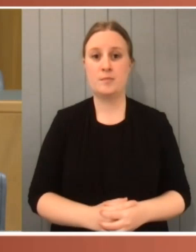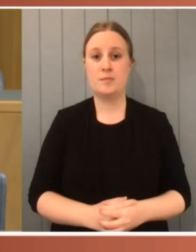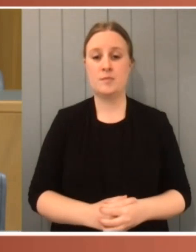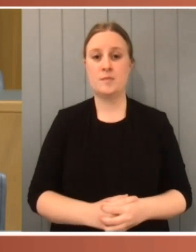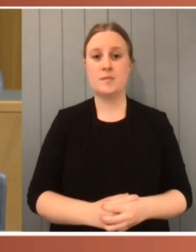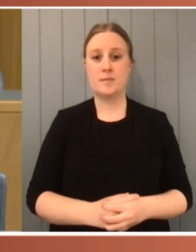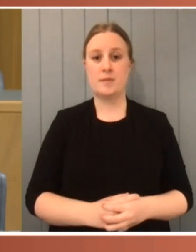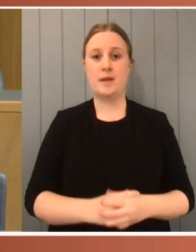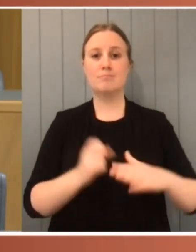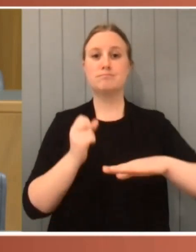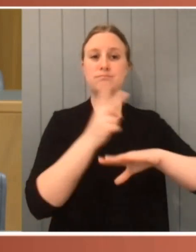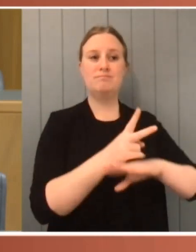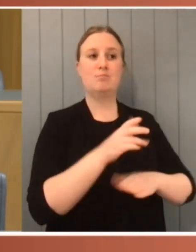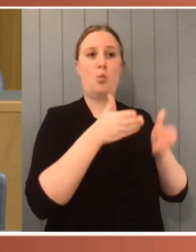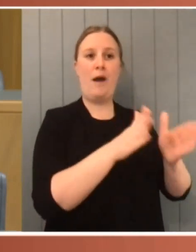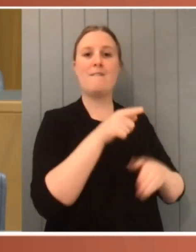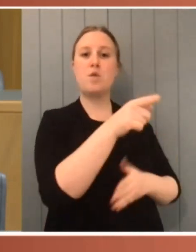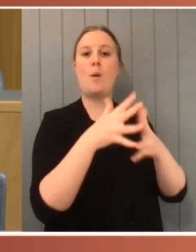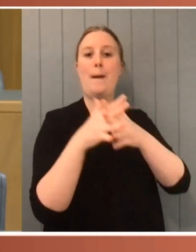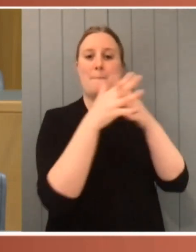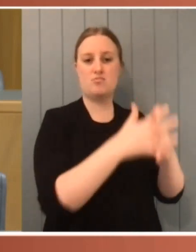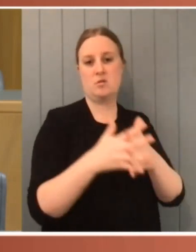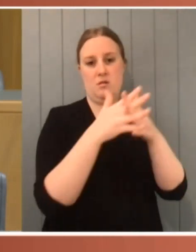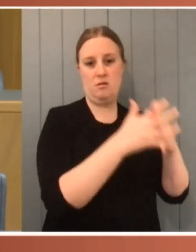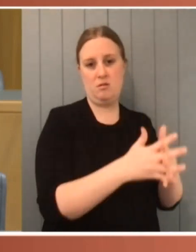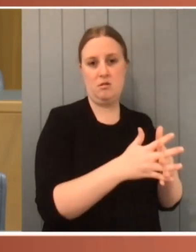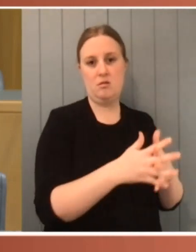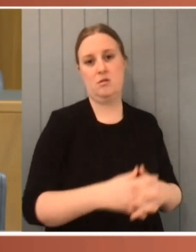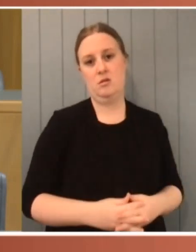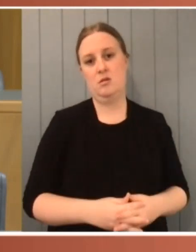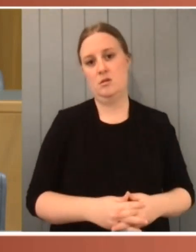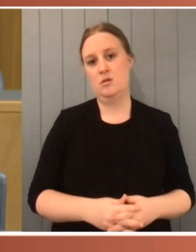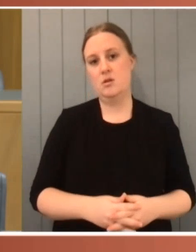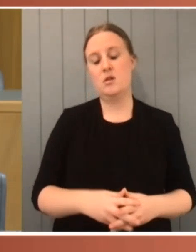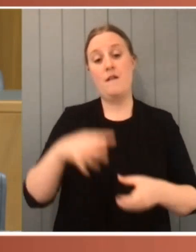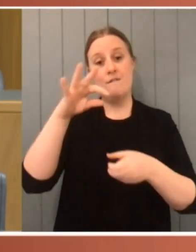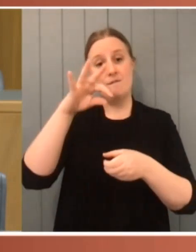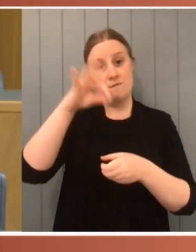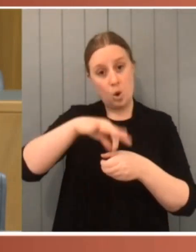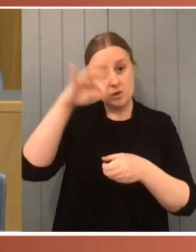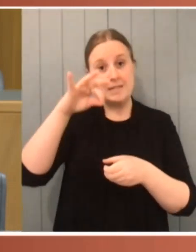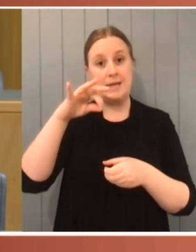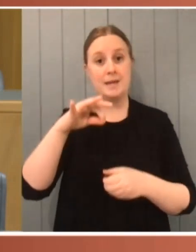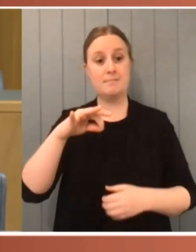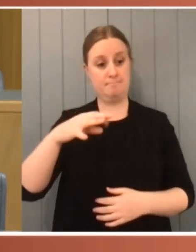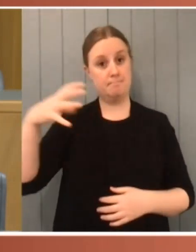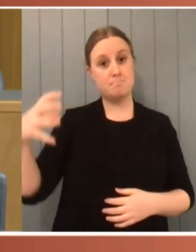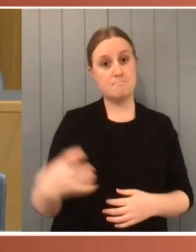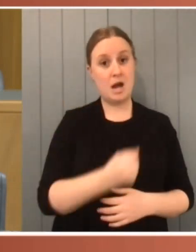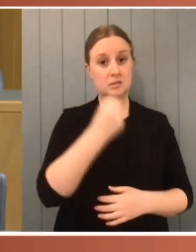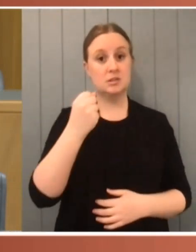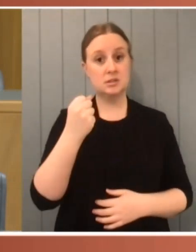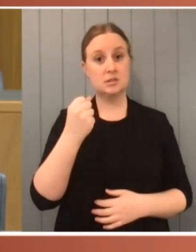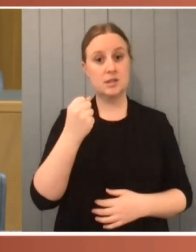States. Voter participation is, of course, mandated by the other major institutional bedrock of